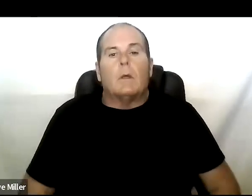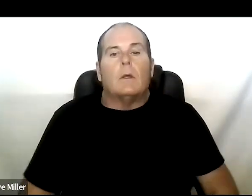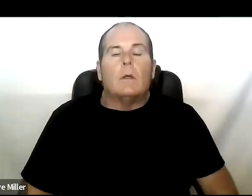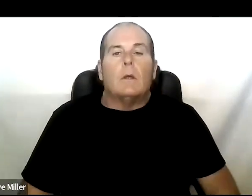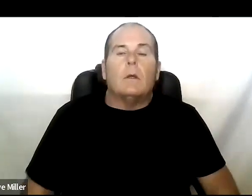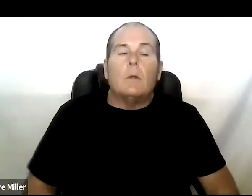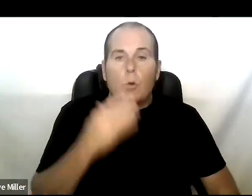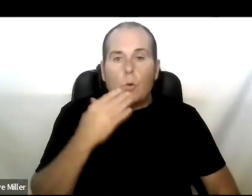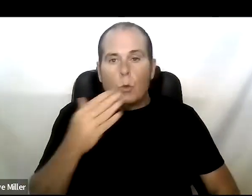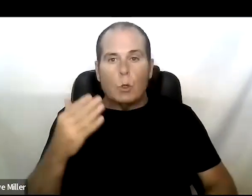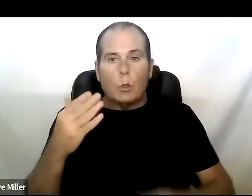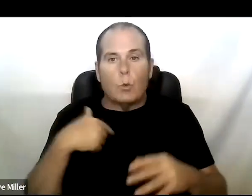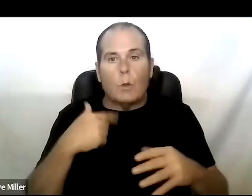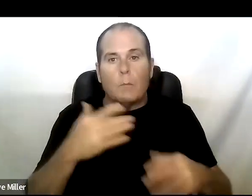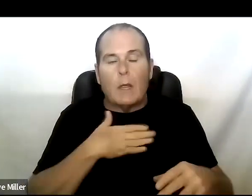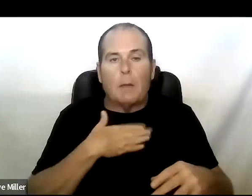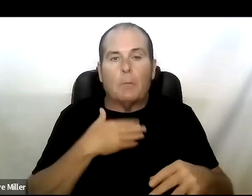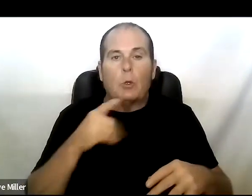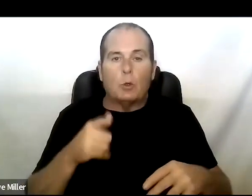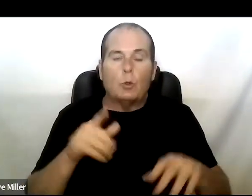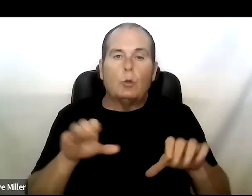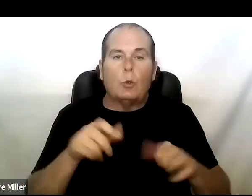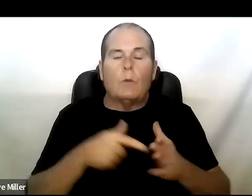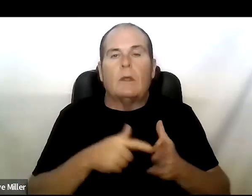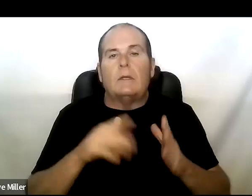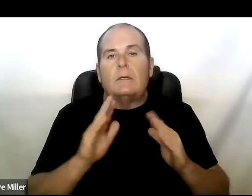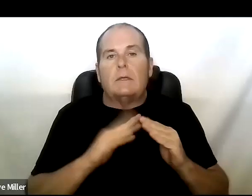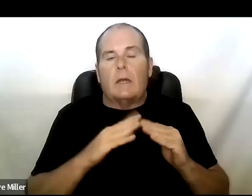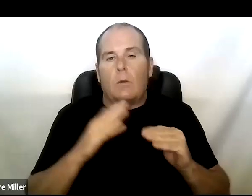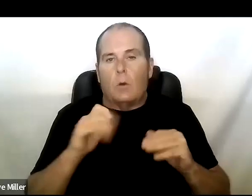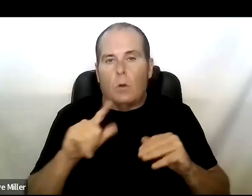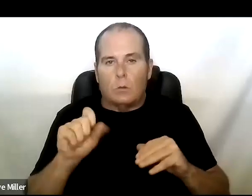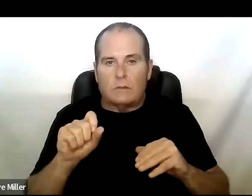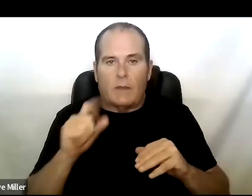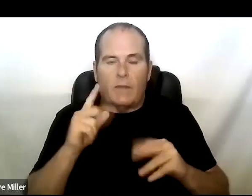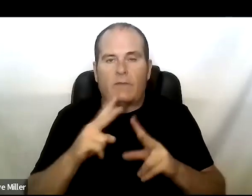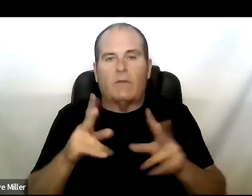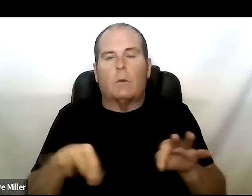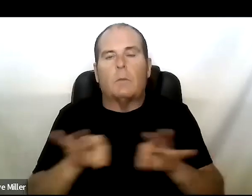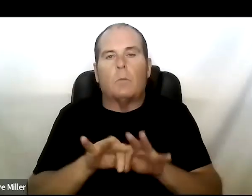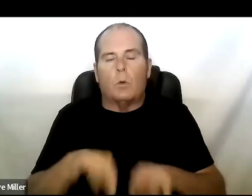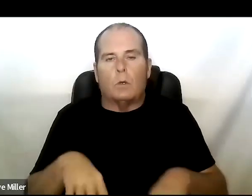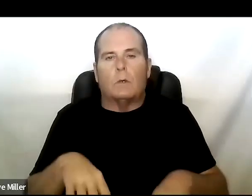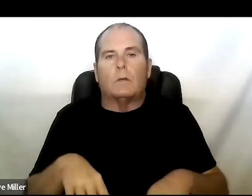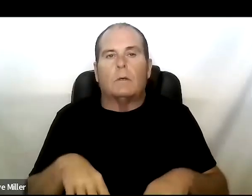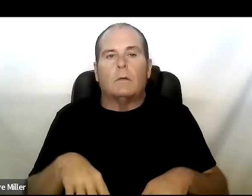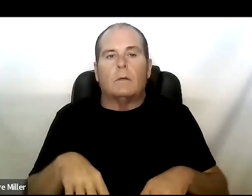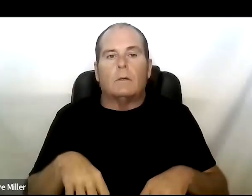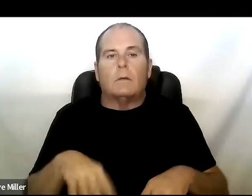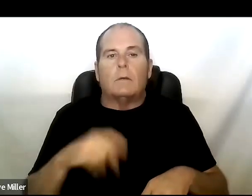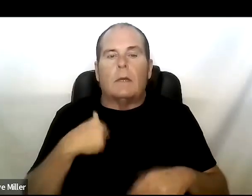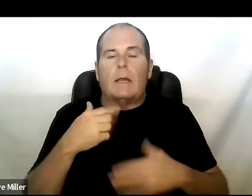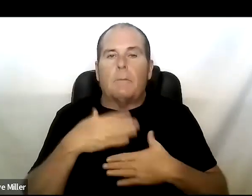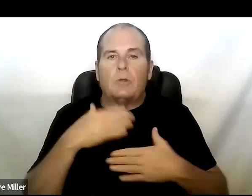Thank you. I'm so glad that you do these town halls. I think it's very important. I appreciate